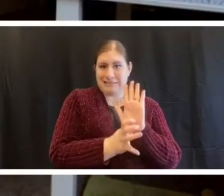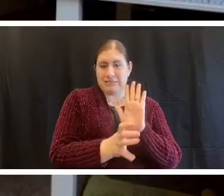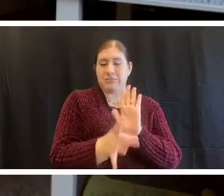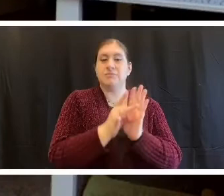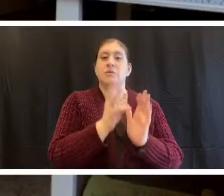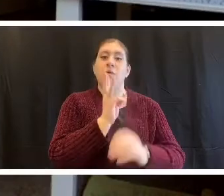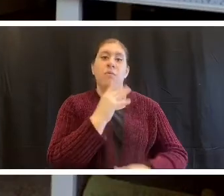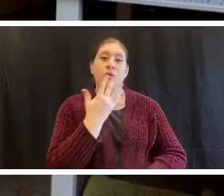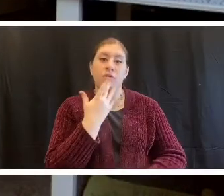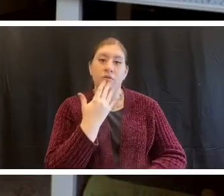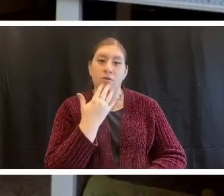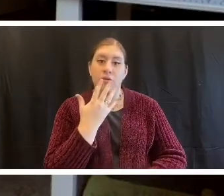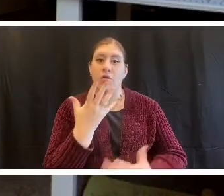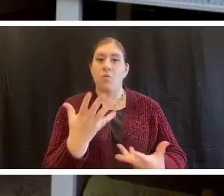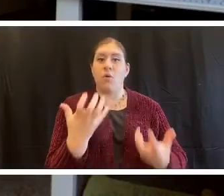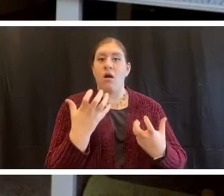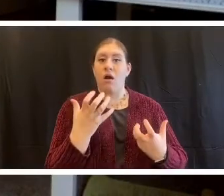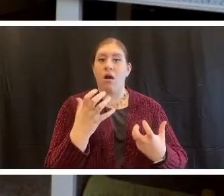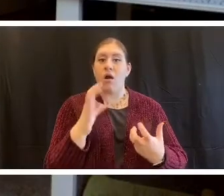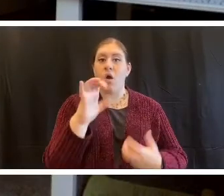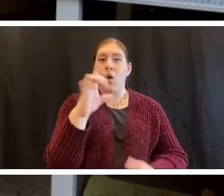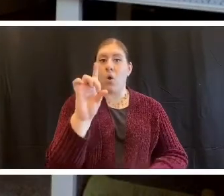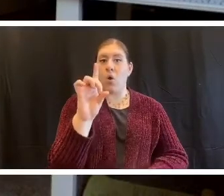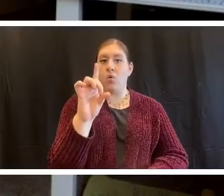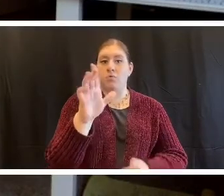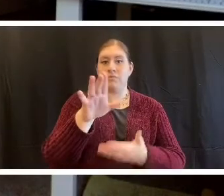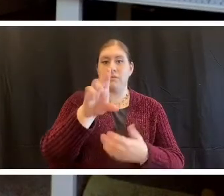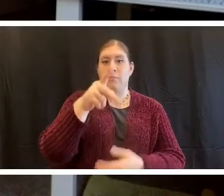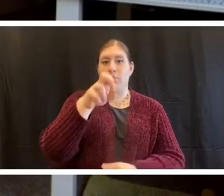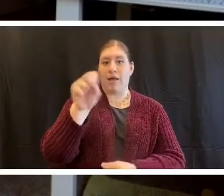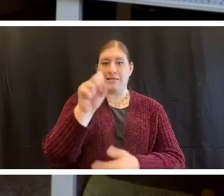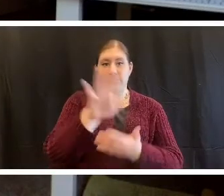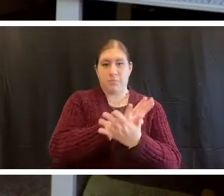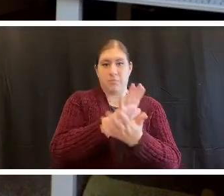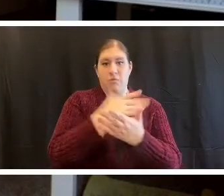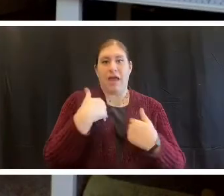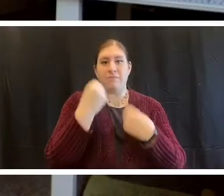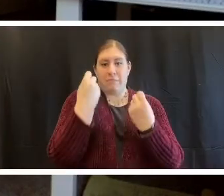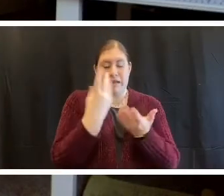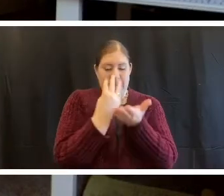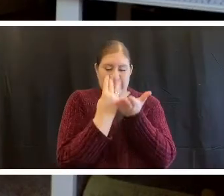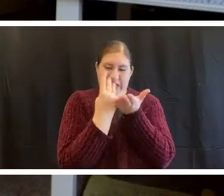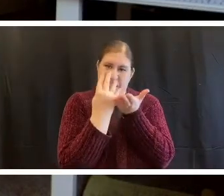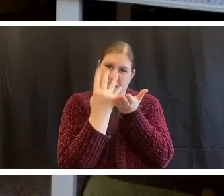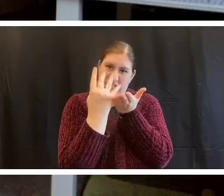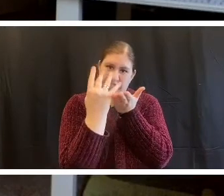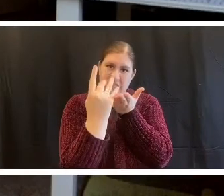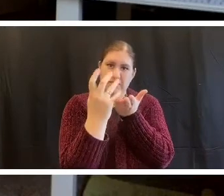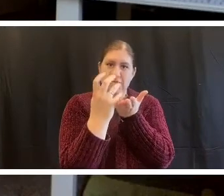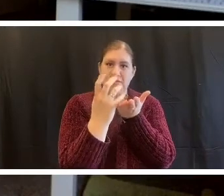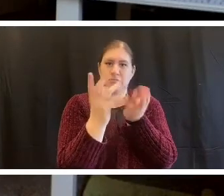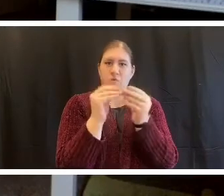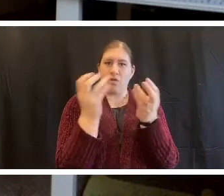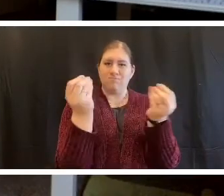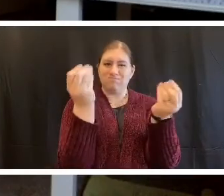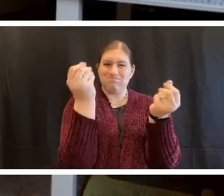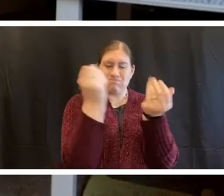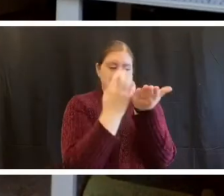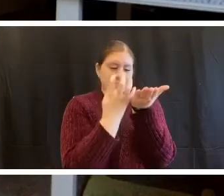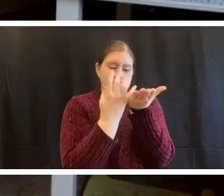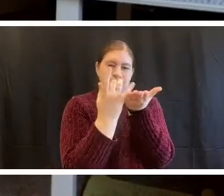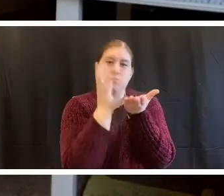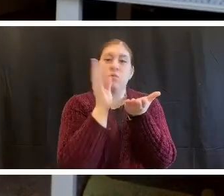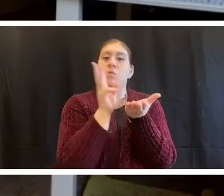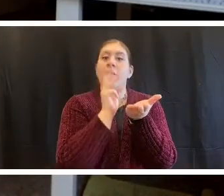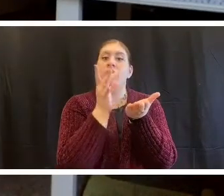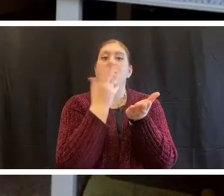in watercolor, you would want a cold pressed paper so that it has a lot of grain to it. Mm-hmm. And then that way it holds